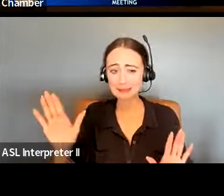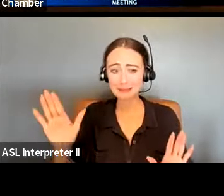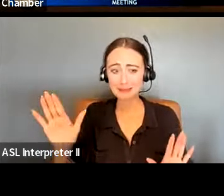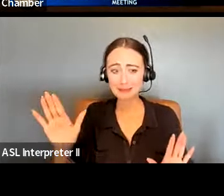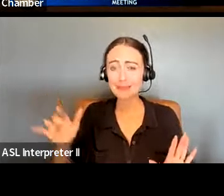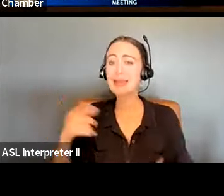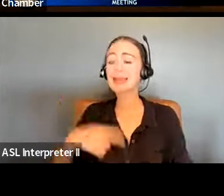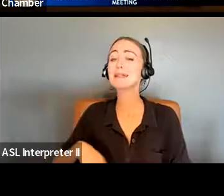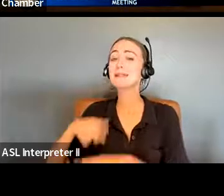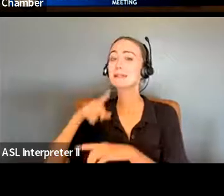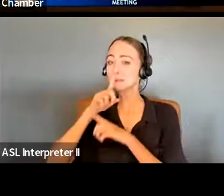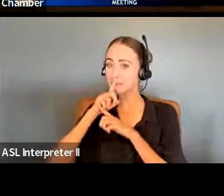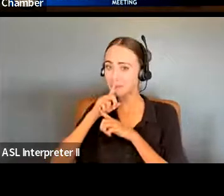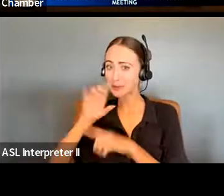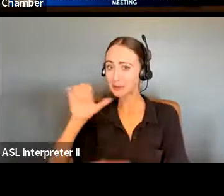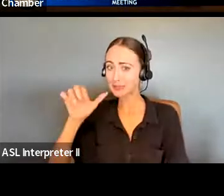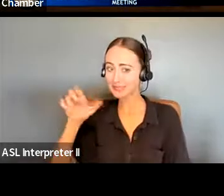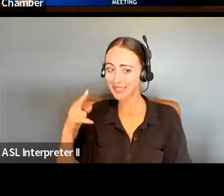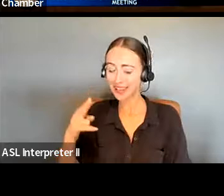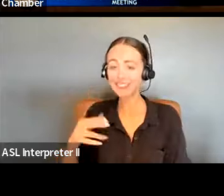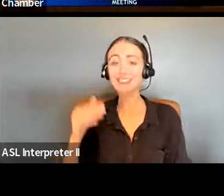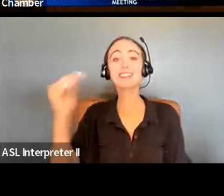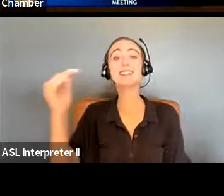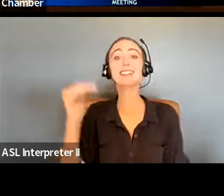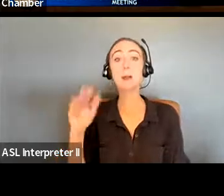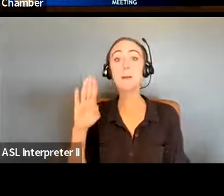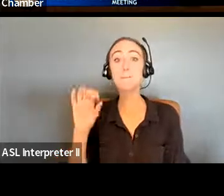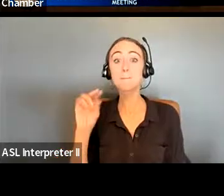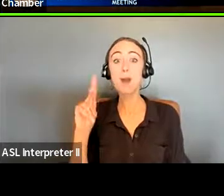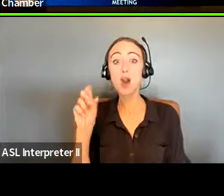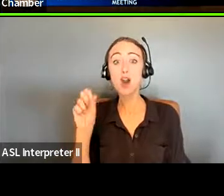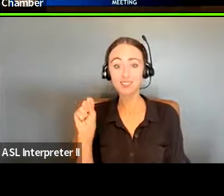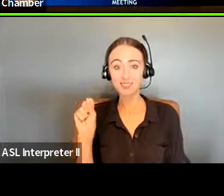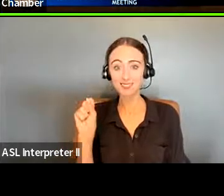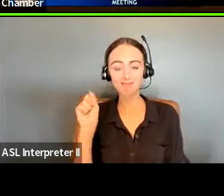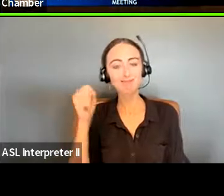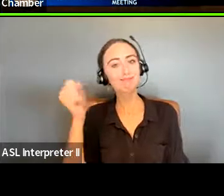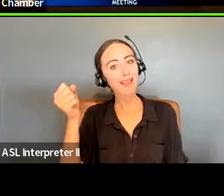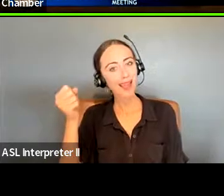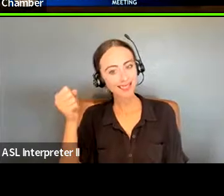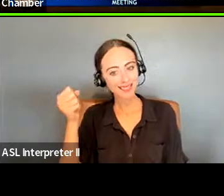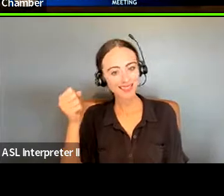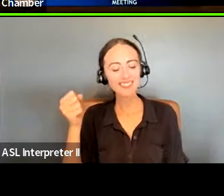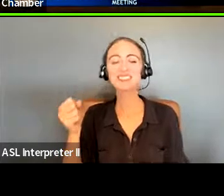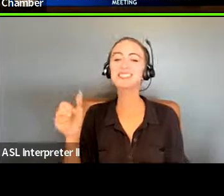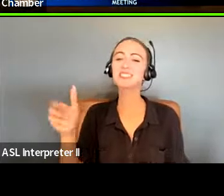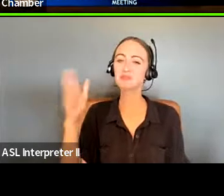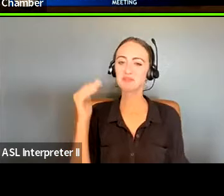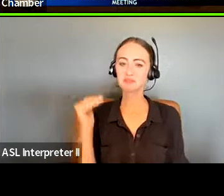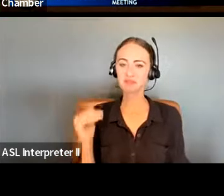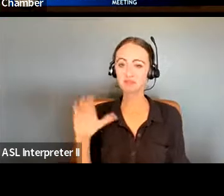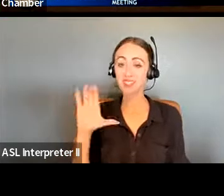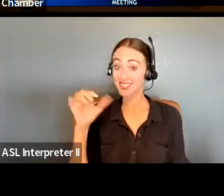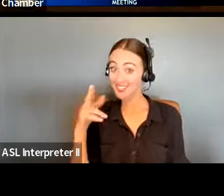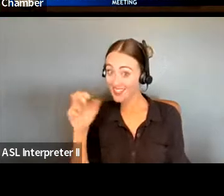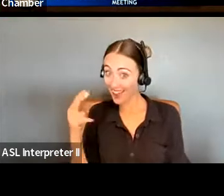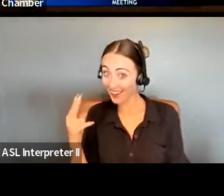I've muted Councilmember Che. Okay. Councilmember Bonds. Yes. Bonds votes yes. Councilmember